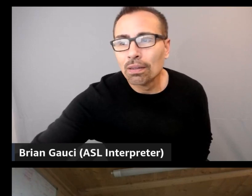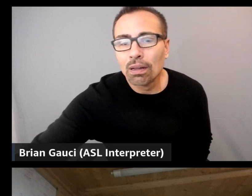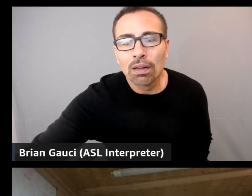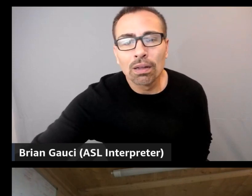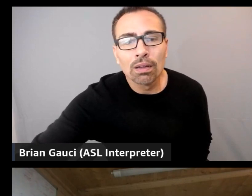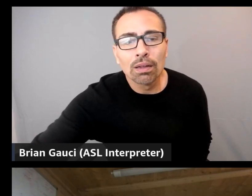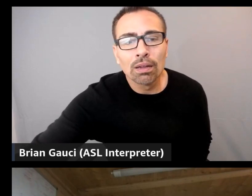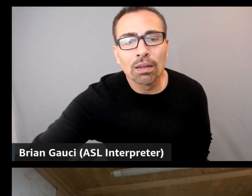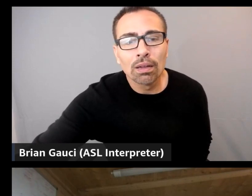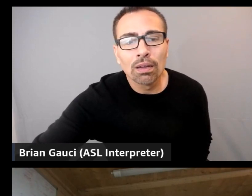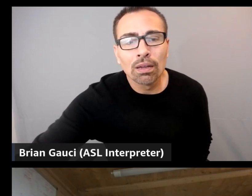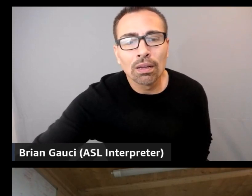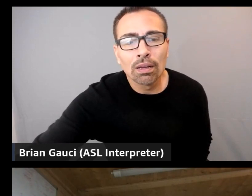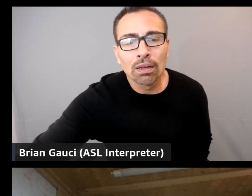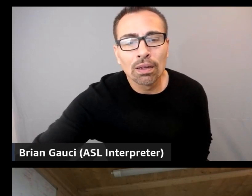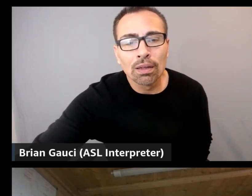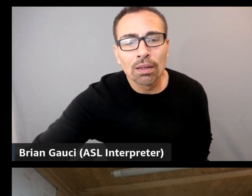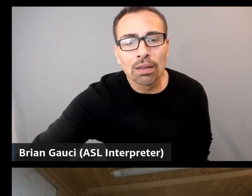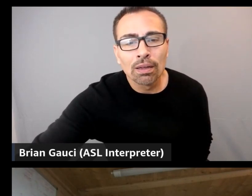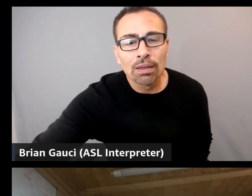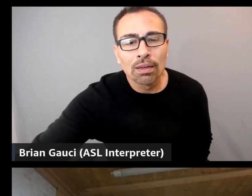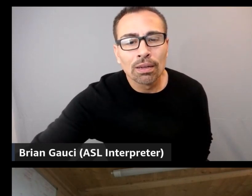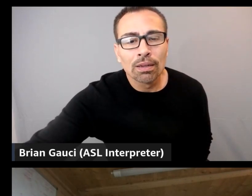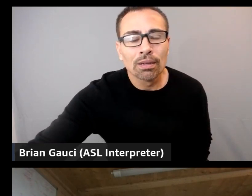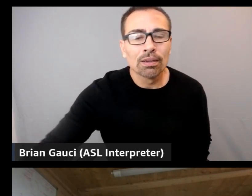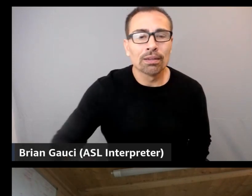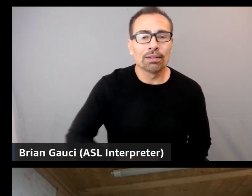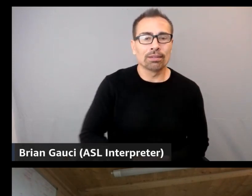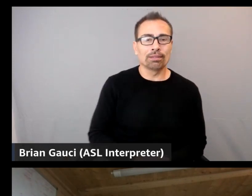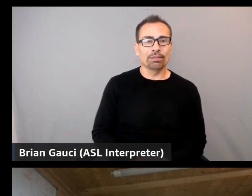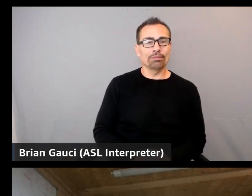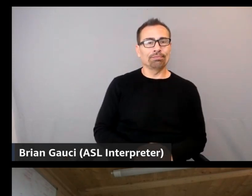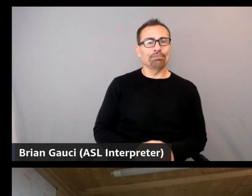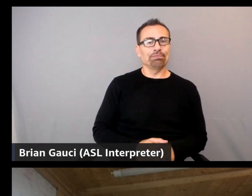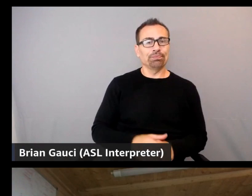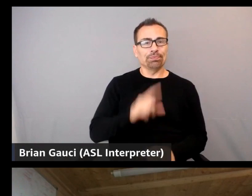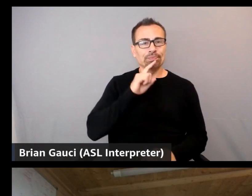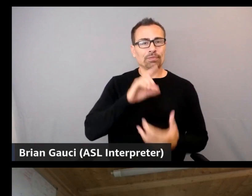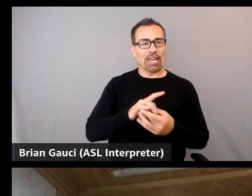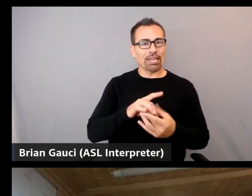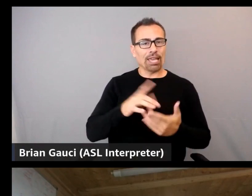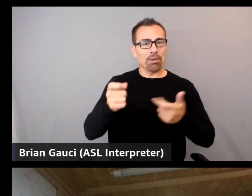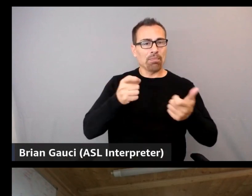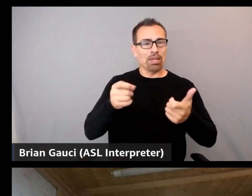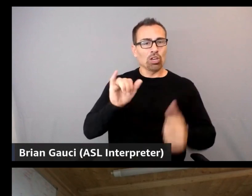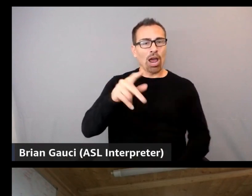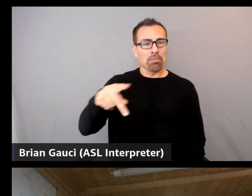Dedicated IPs managed DIP'em. I guess that's how you would. Sorry, my